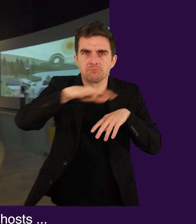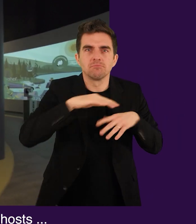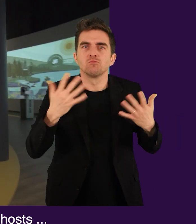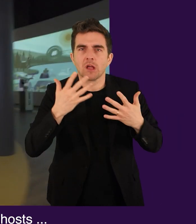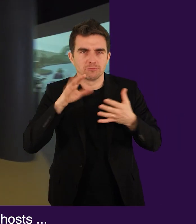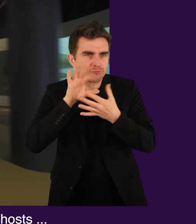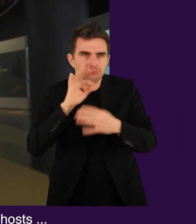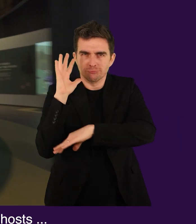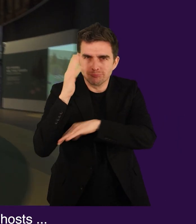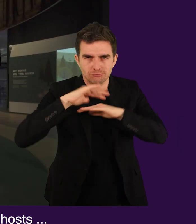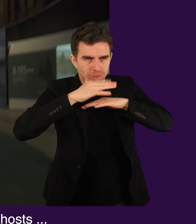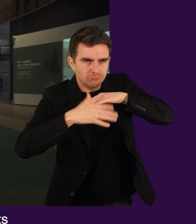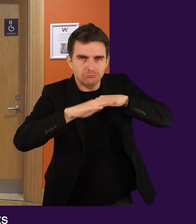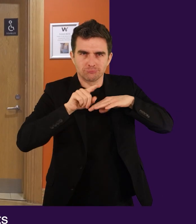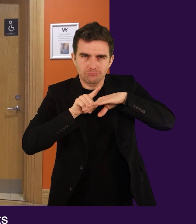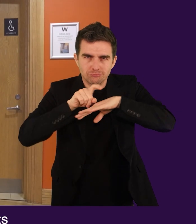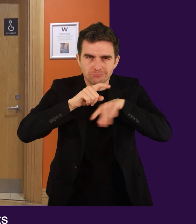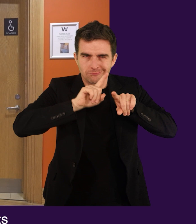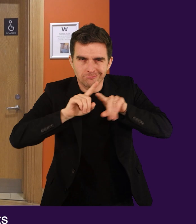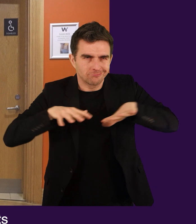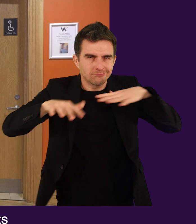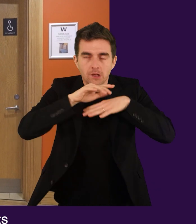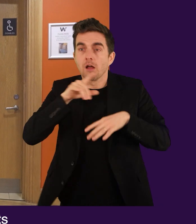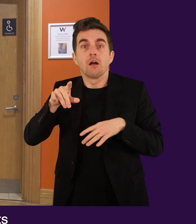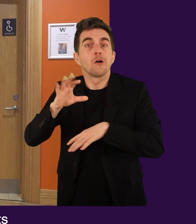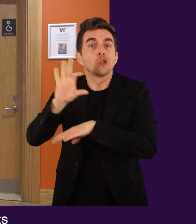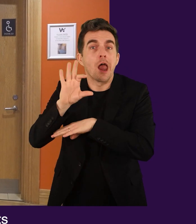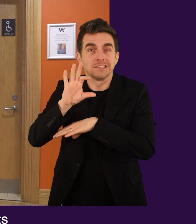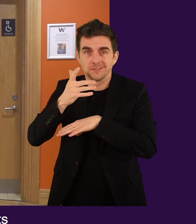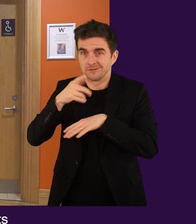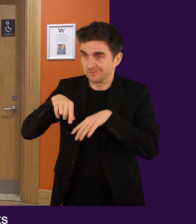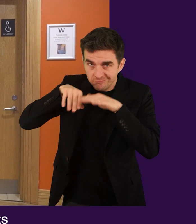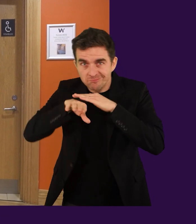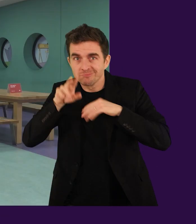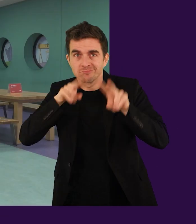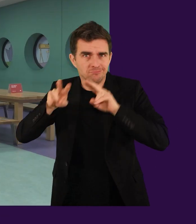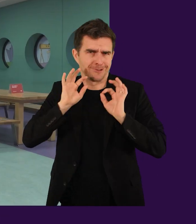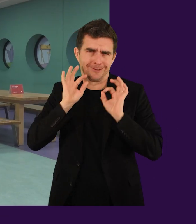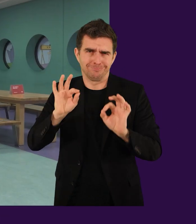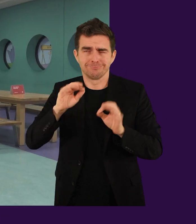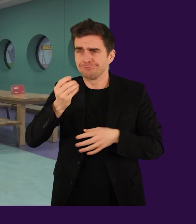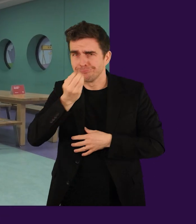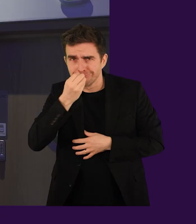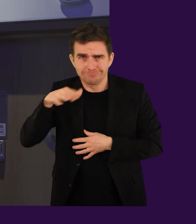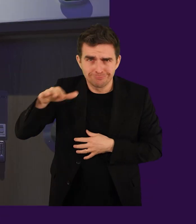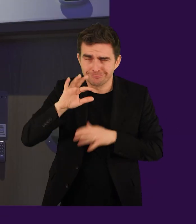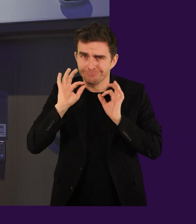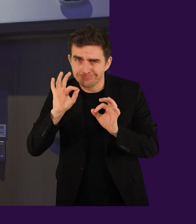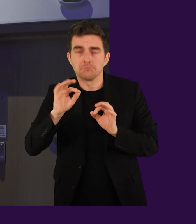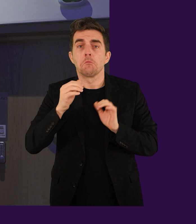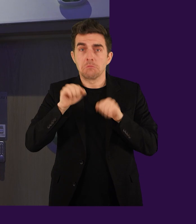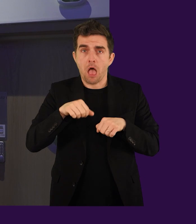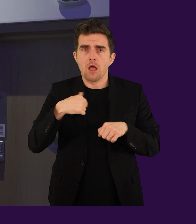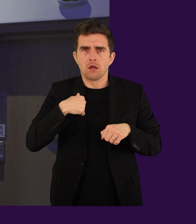and explored the nature room. There's accessible toilets throughout W5, a cafe and quiet room